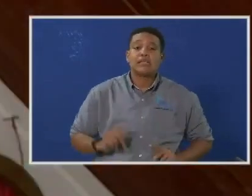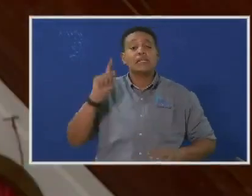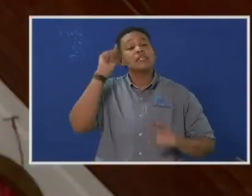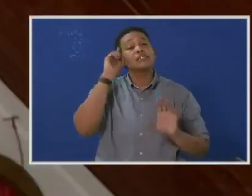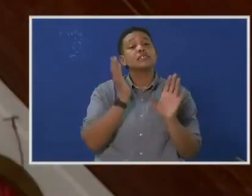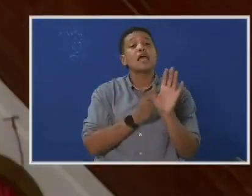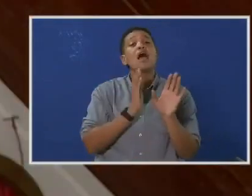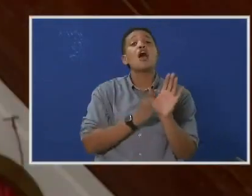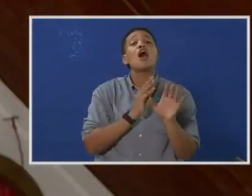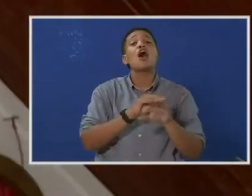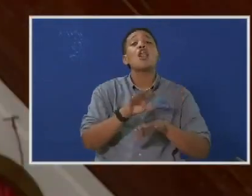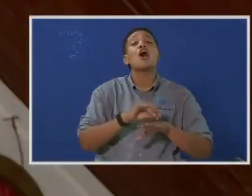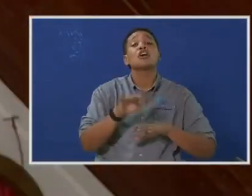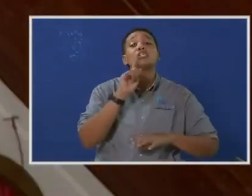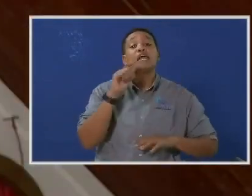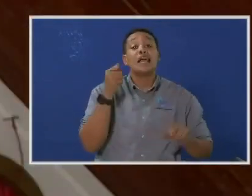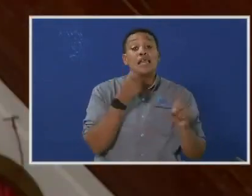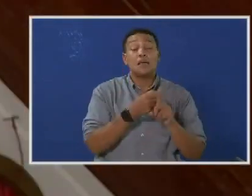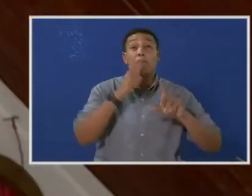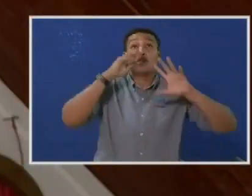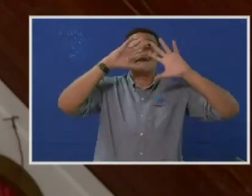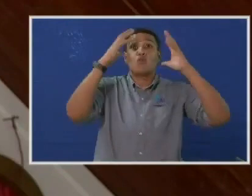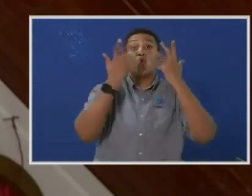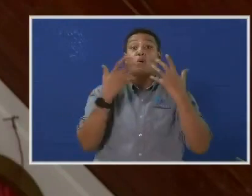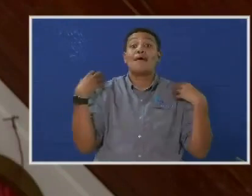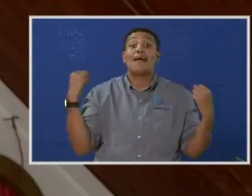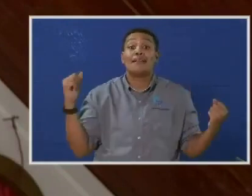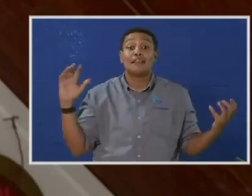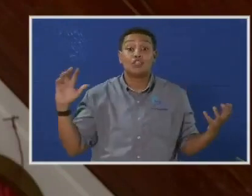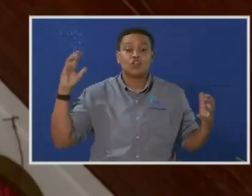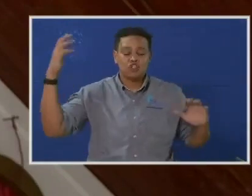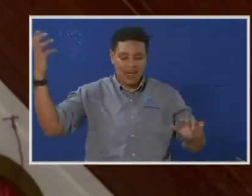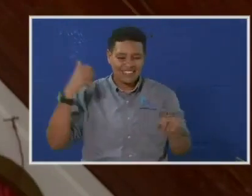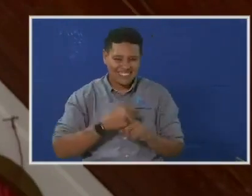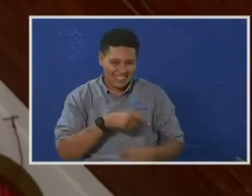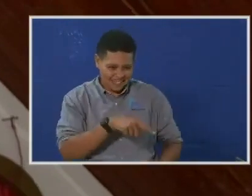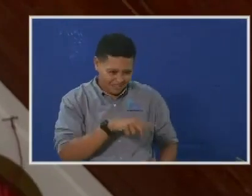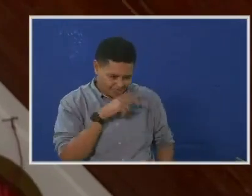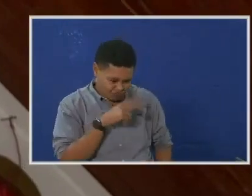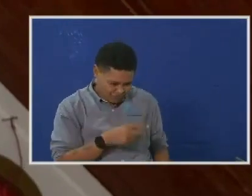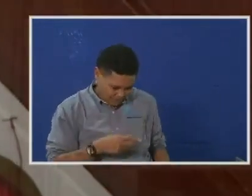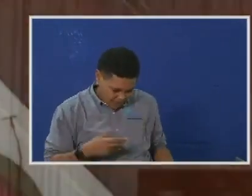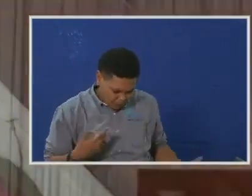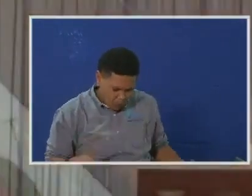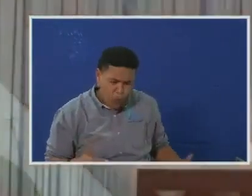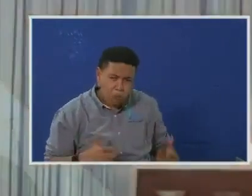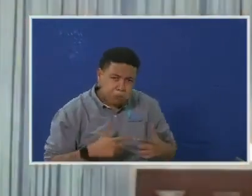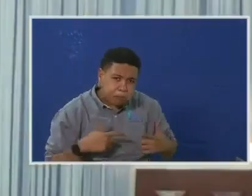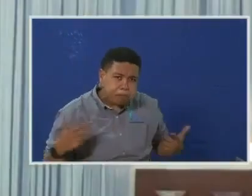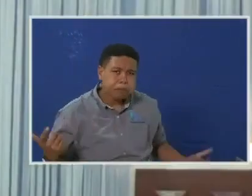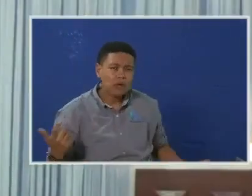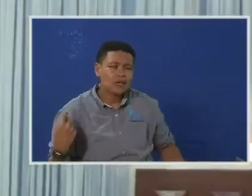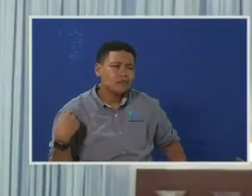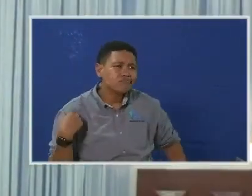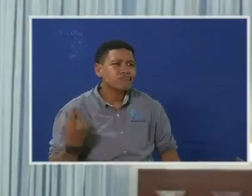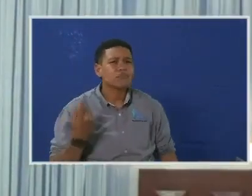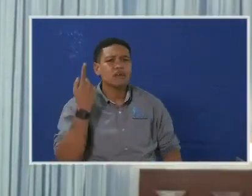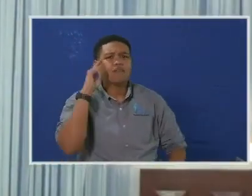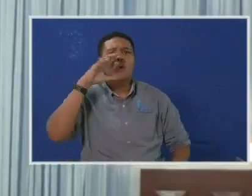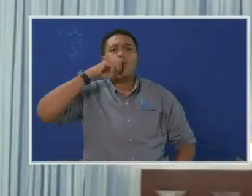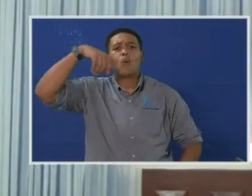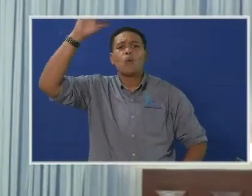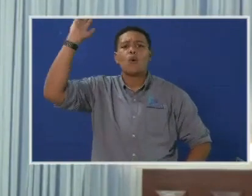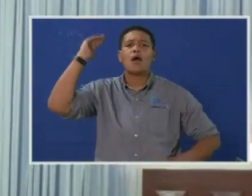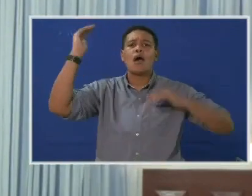psychological impact of the global health crisis has been significant for the older